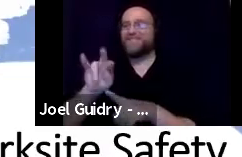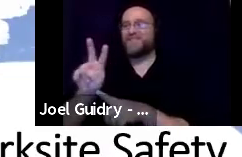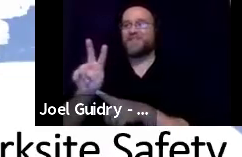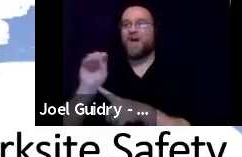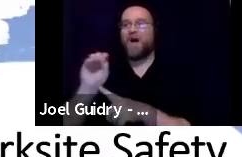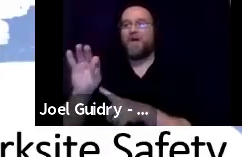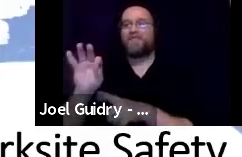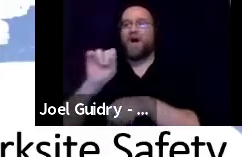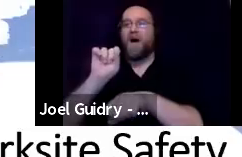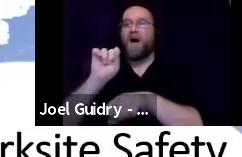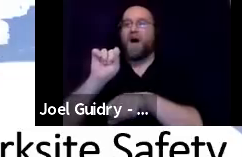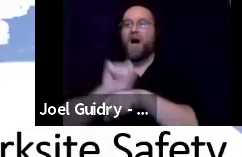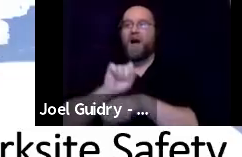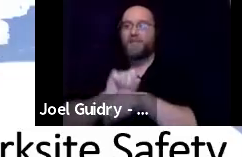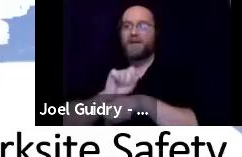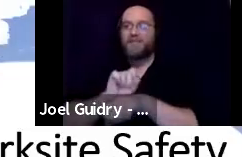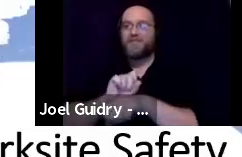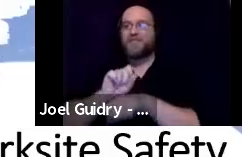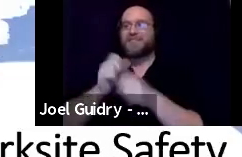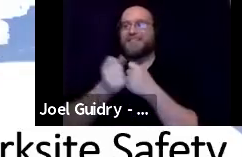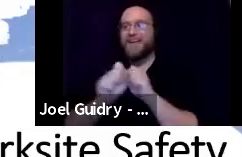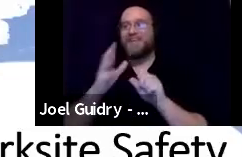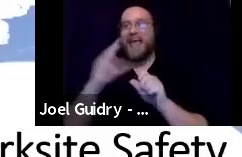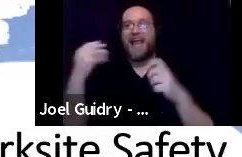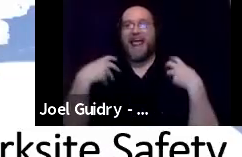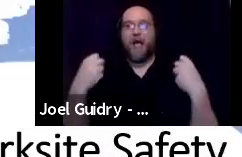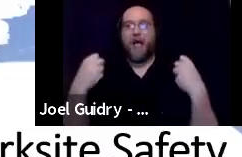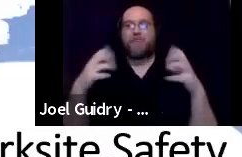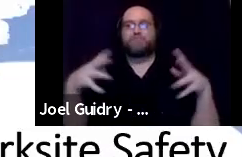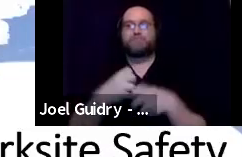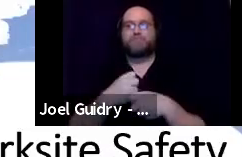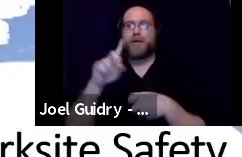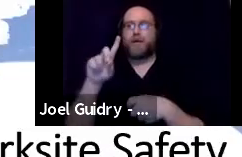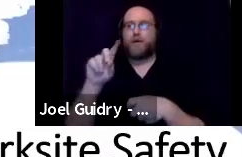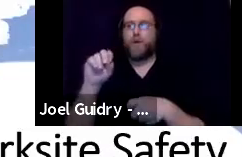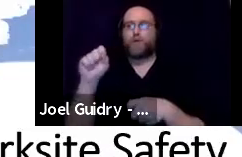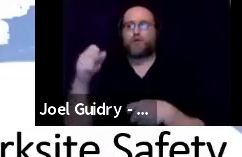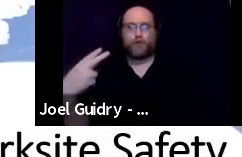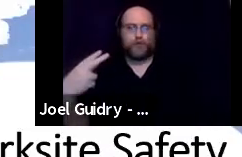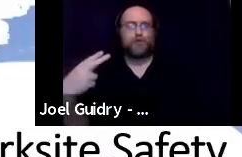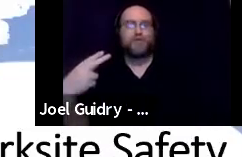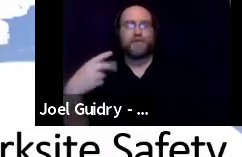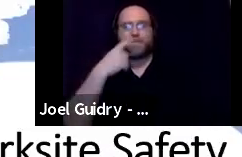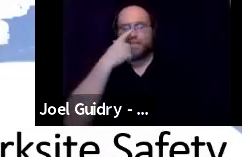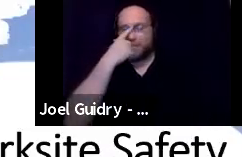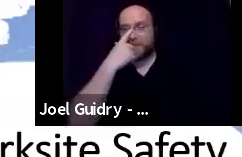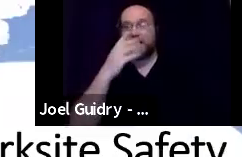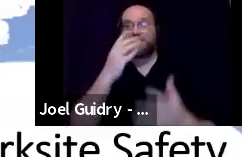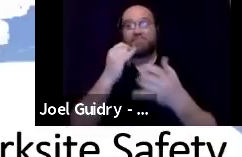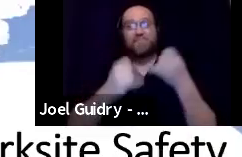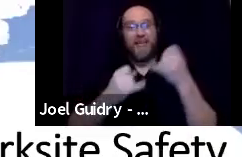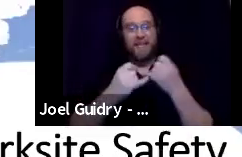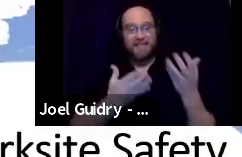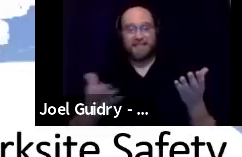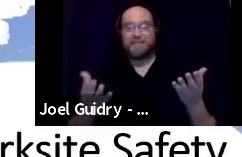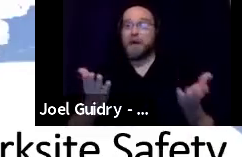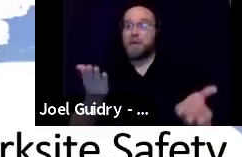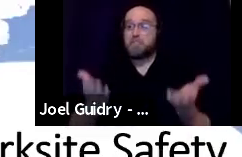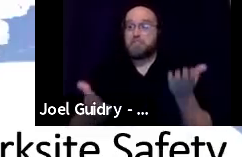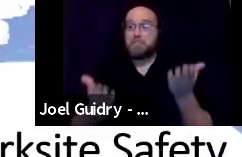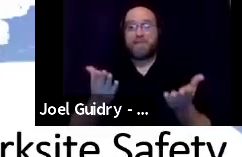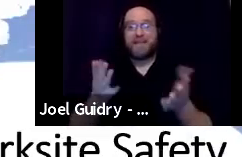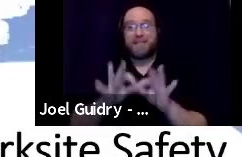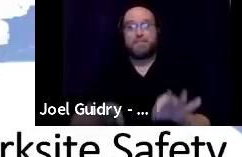and Health, that's DOSH. And then the last thing is, it might be important for our community members to